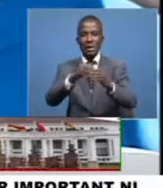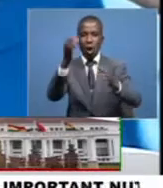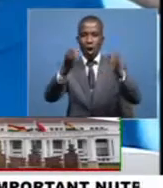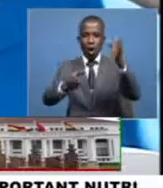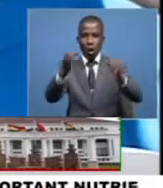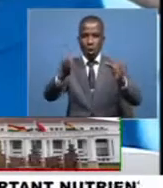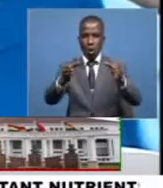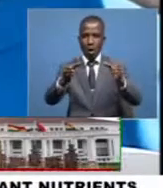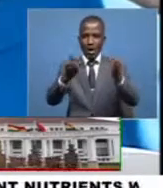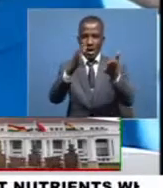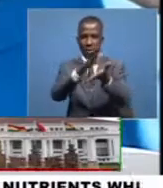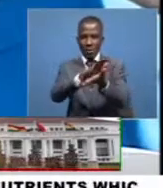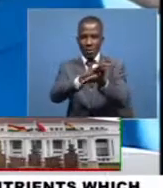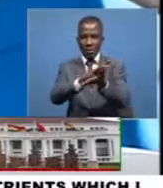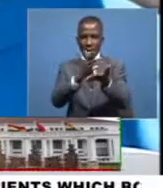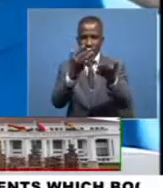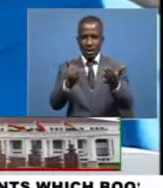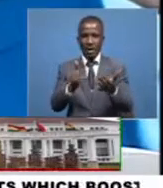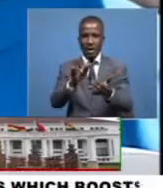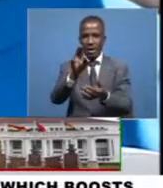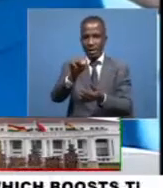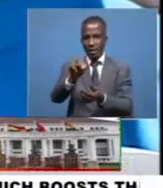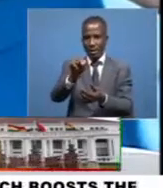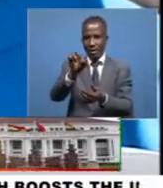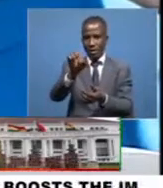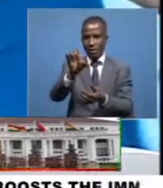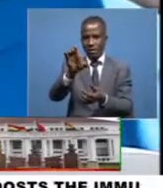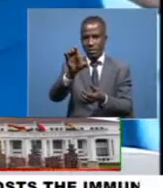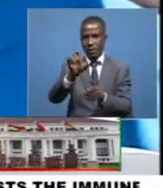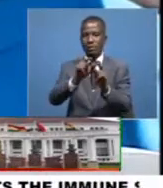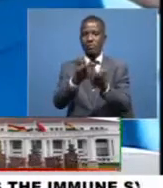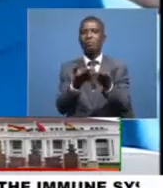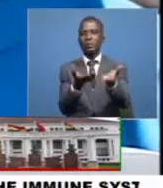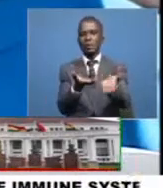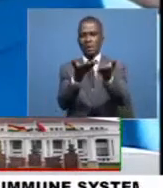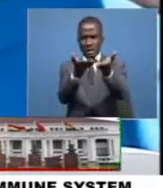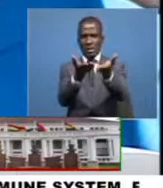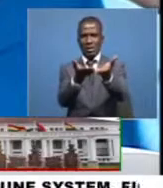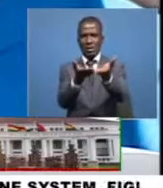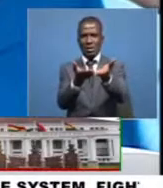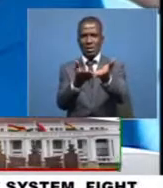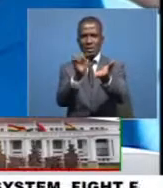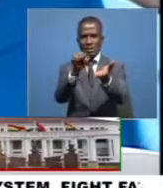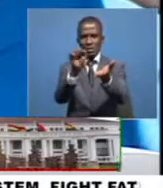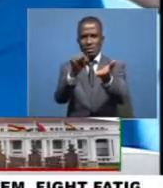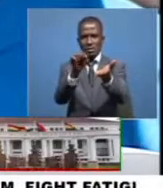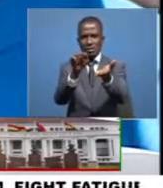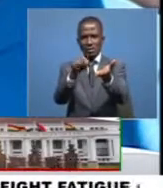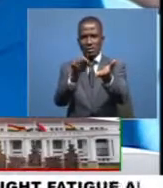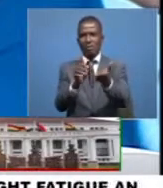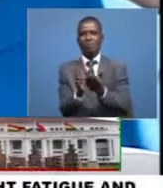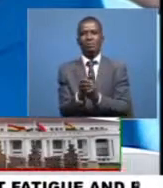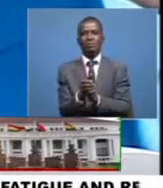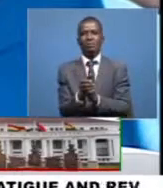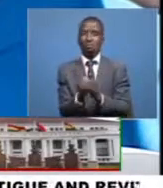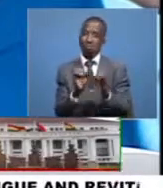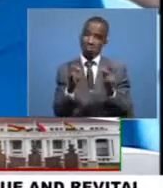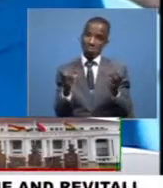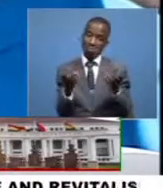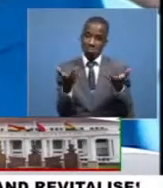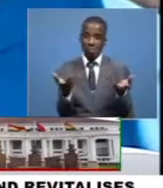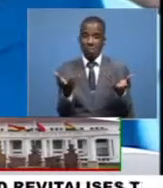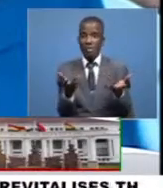petitioner's evidence, right? Generally speaking, yes, because they called evidence first. They made their case first. So